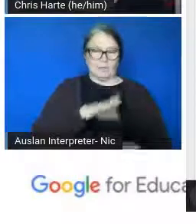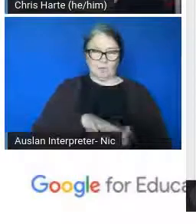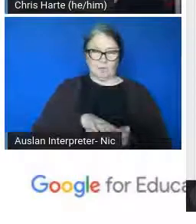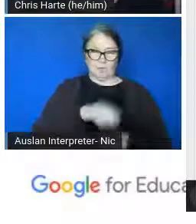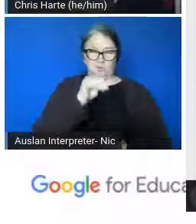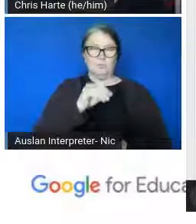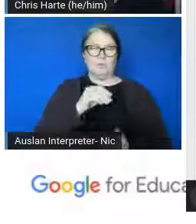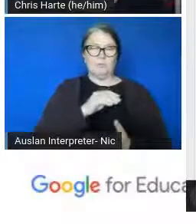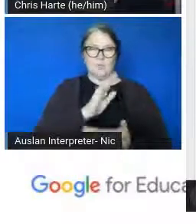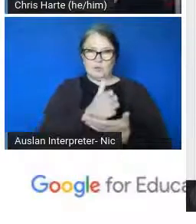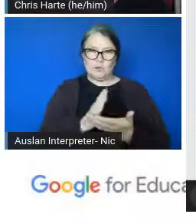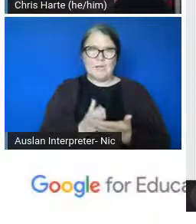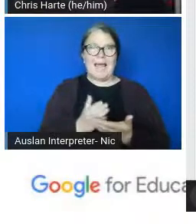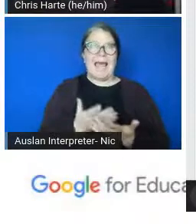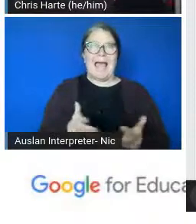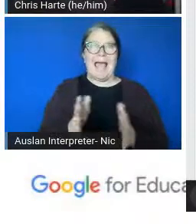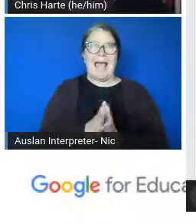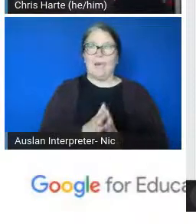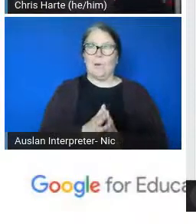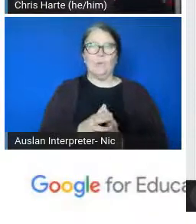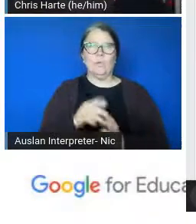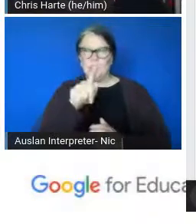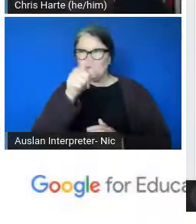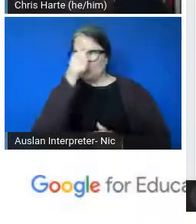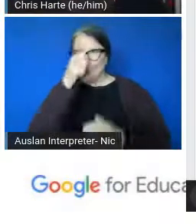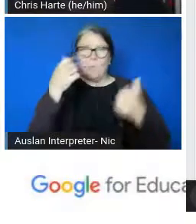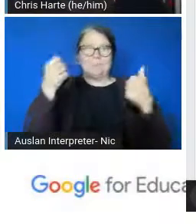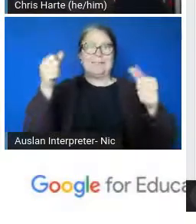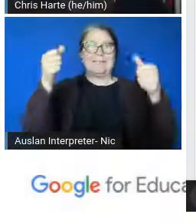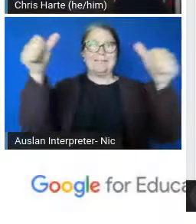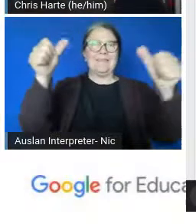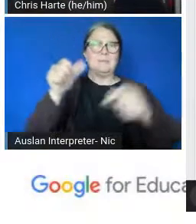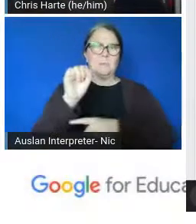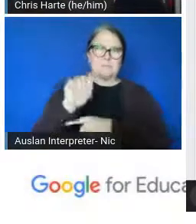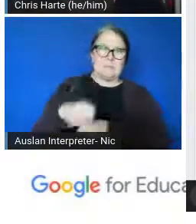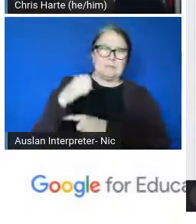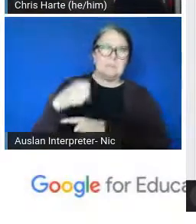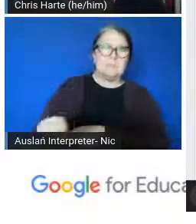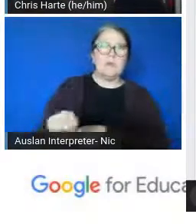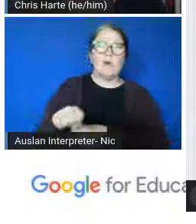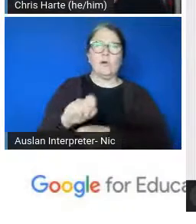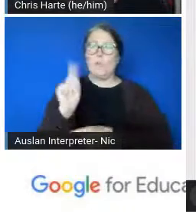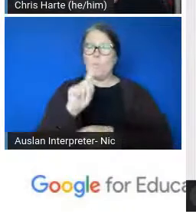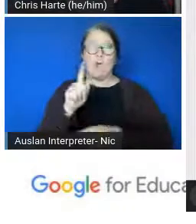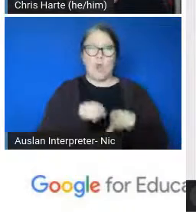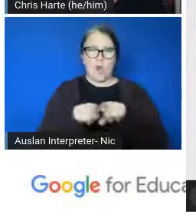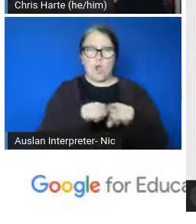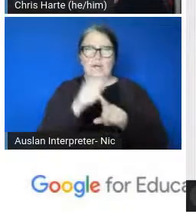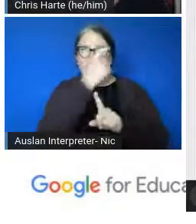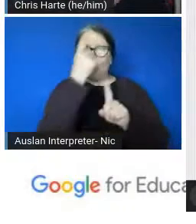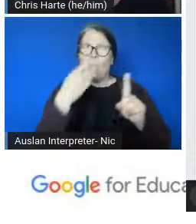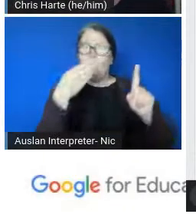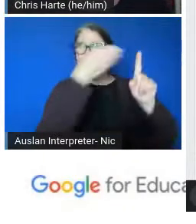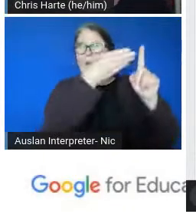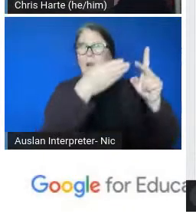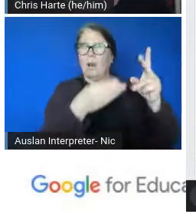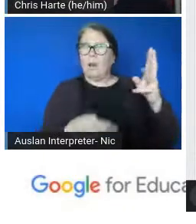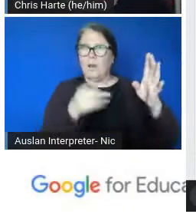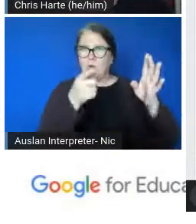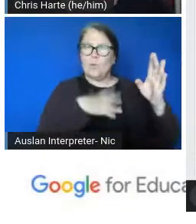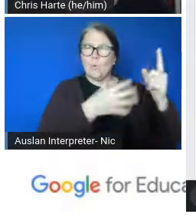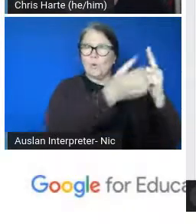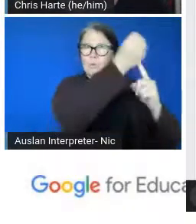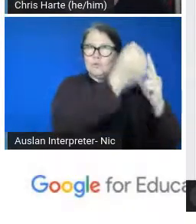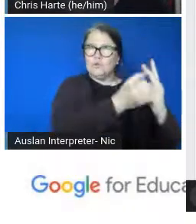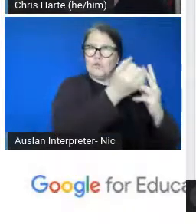success criteria? What learning goals might you be putting in there in terms of academic content? What are the mindset, skill set,